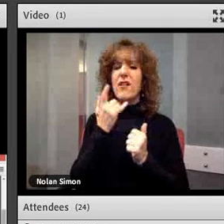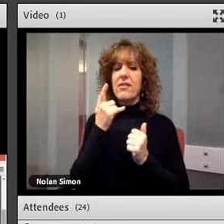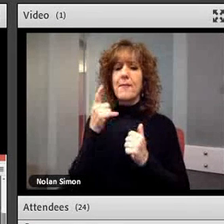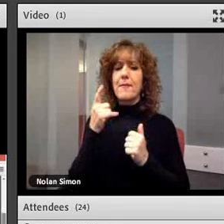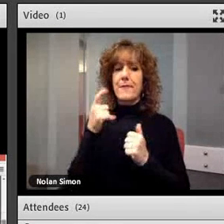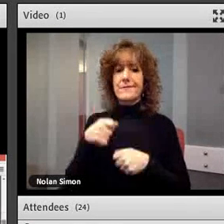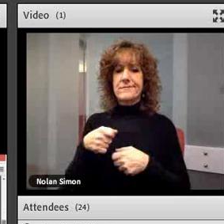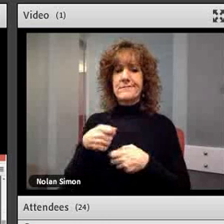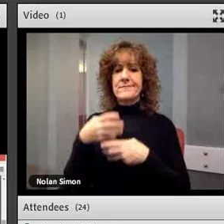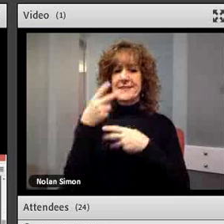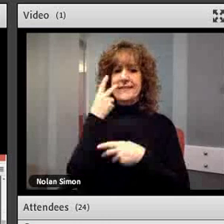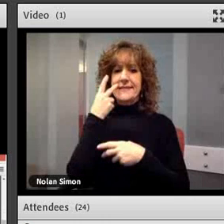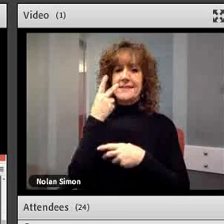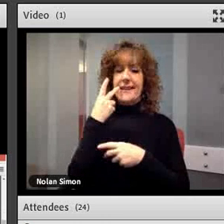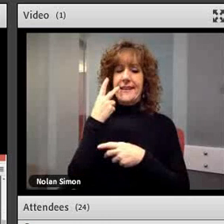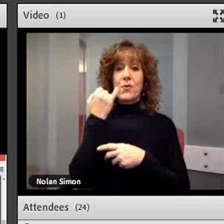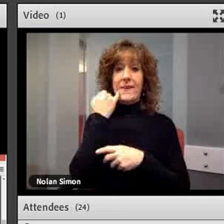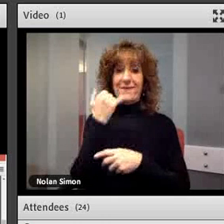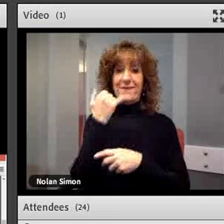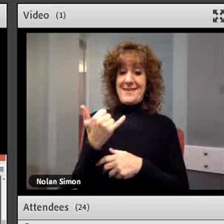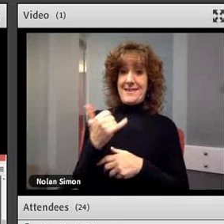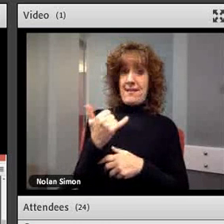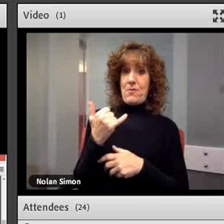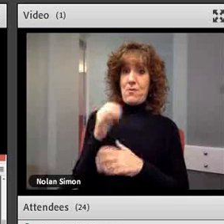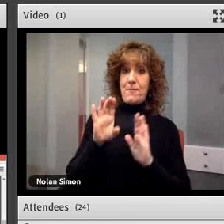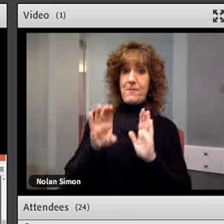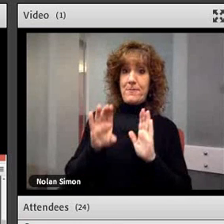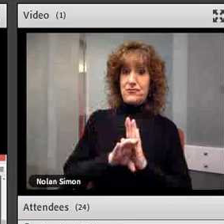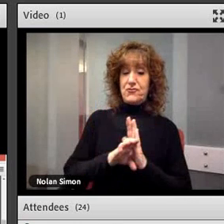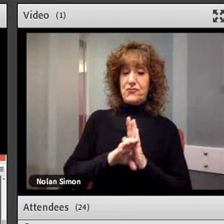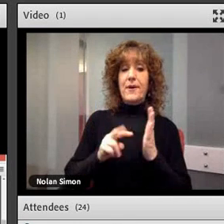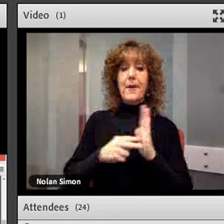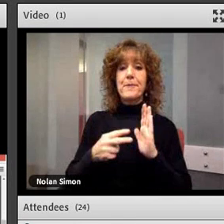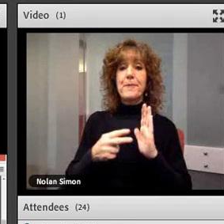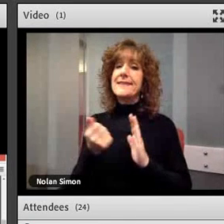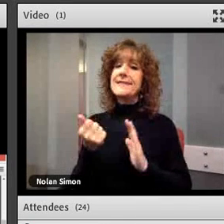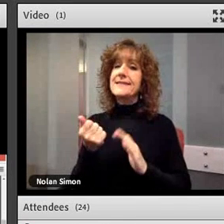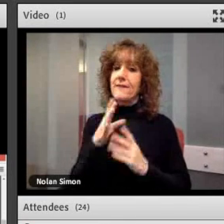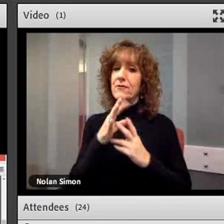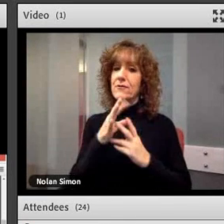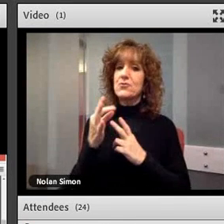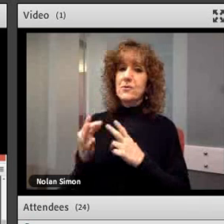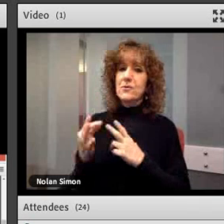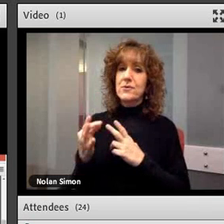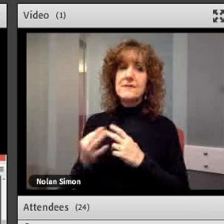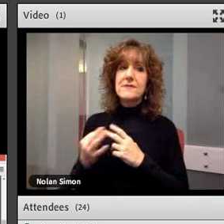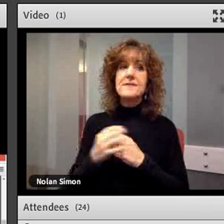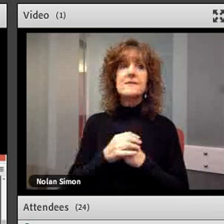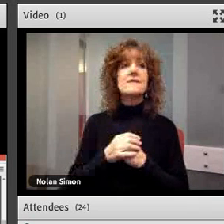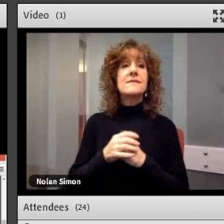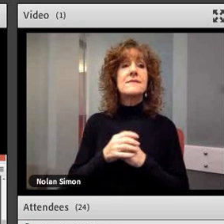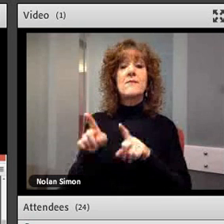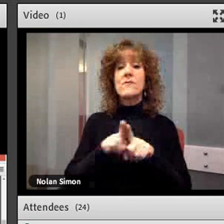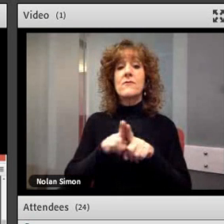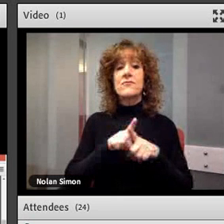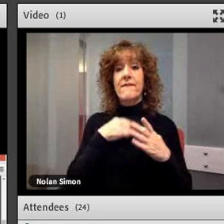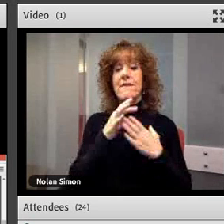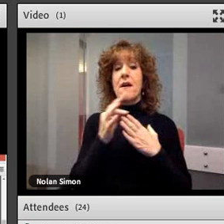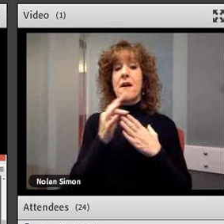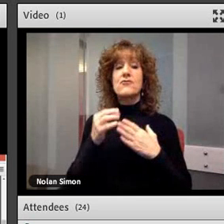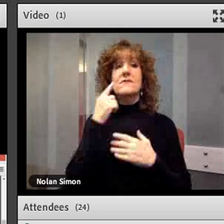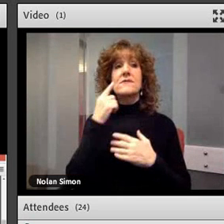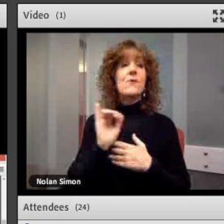see. So if it's a yellowish color here, it means there's more than one choice. You also have options, for example, say